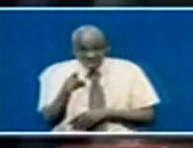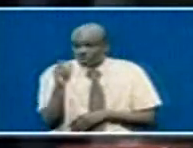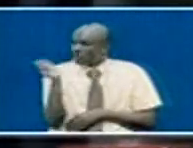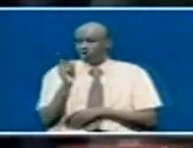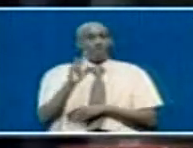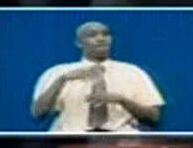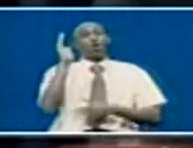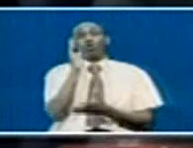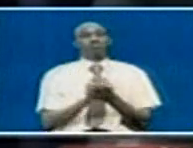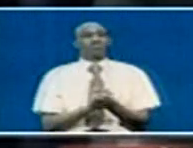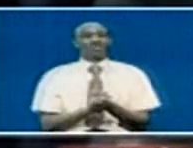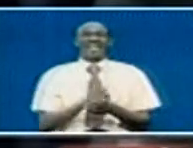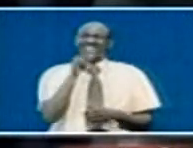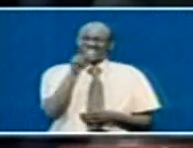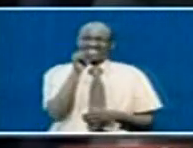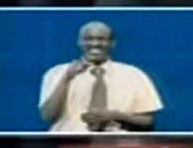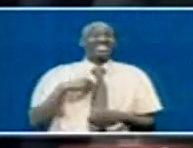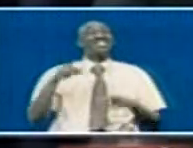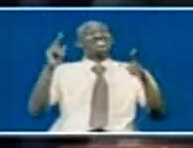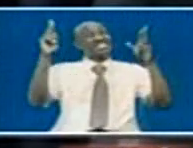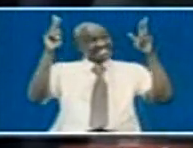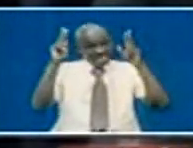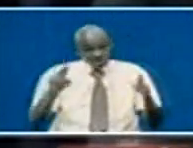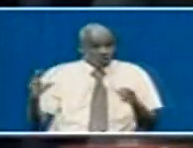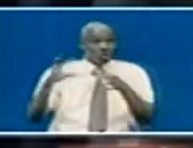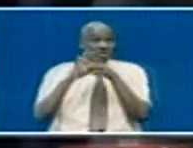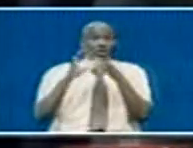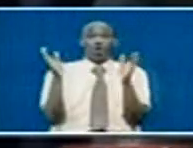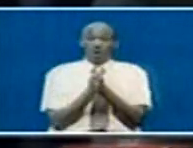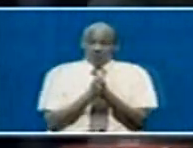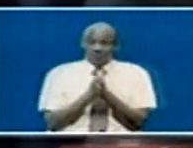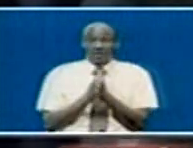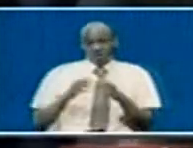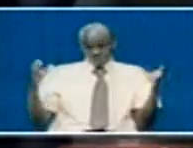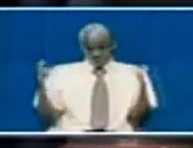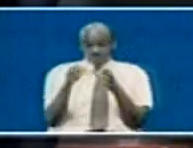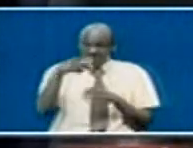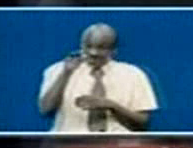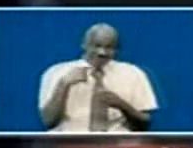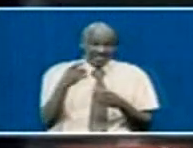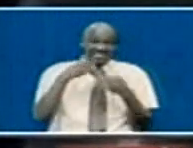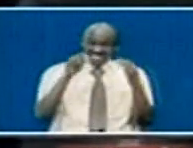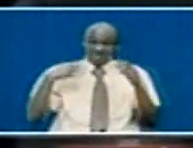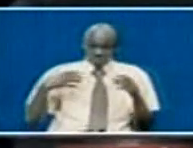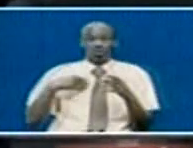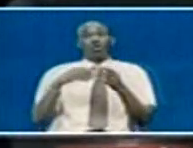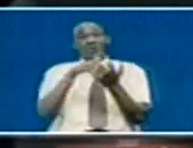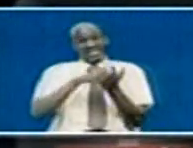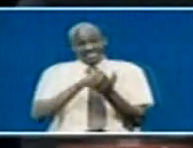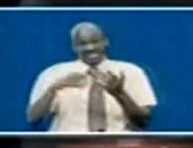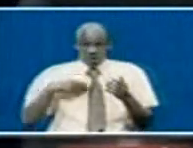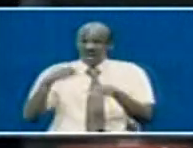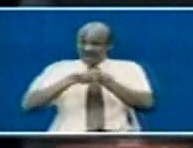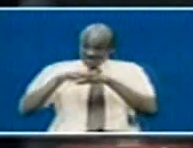that. This is an international coalition of jihadists trying to exploit the weaknesses of the